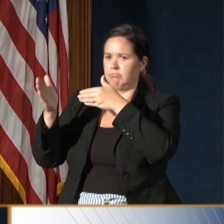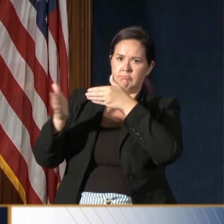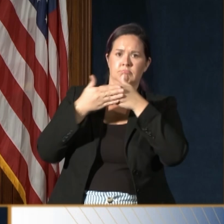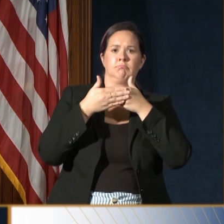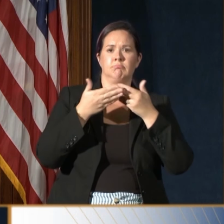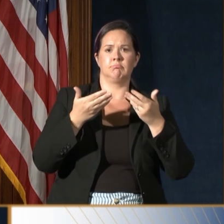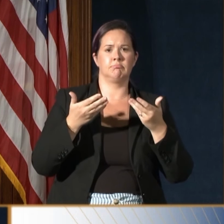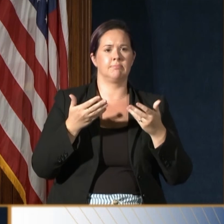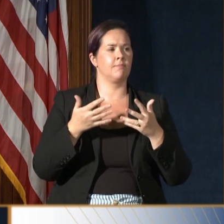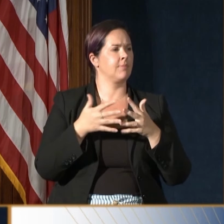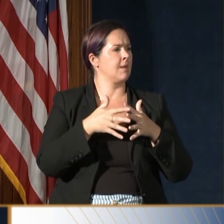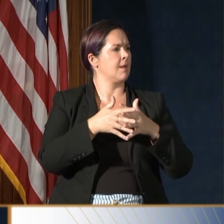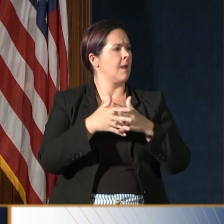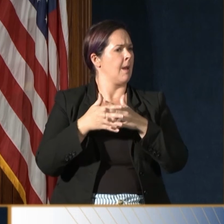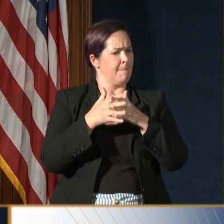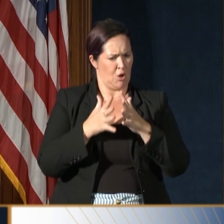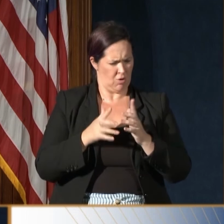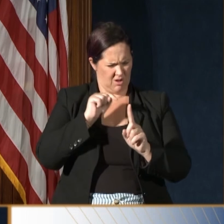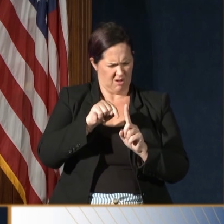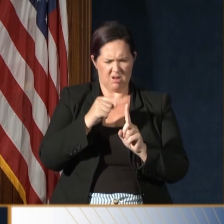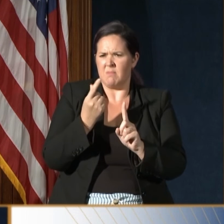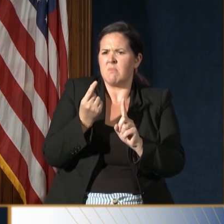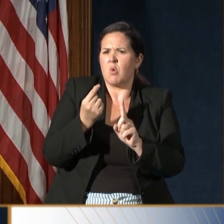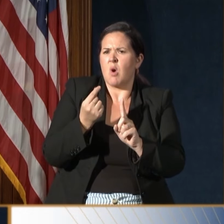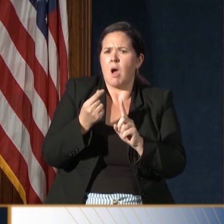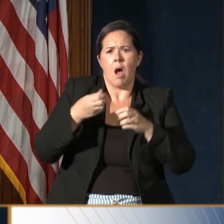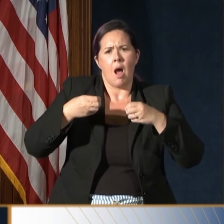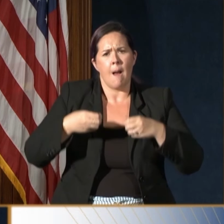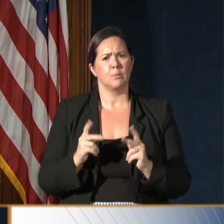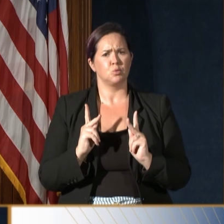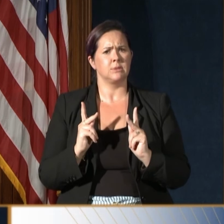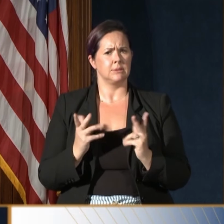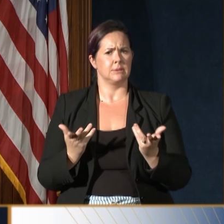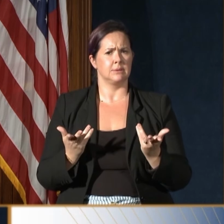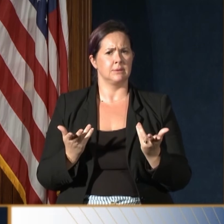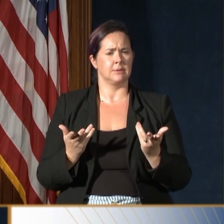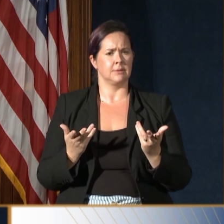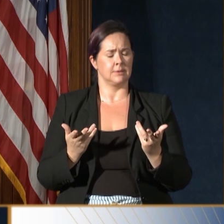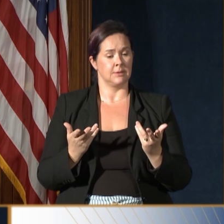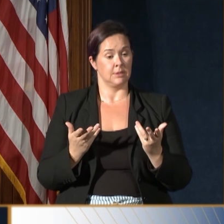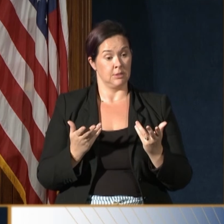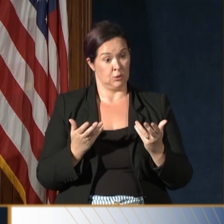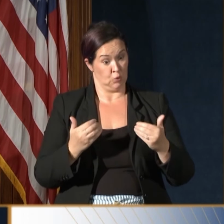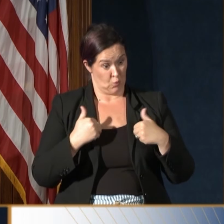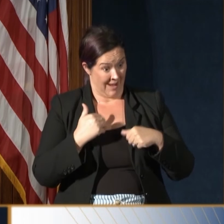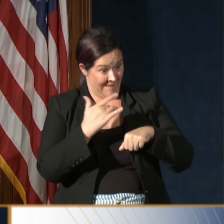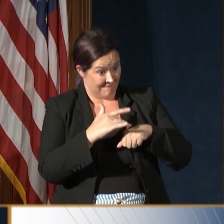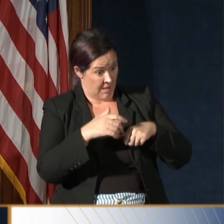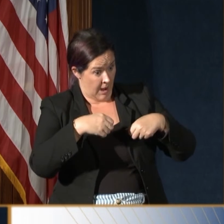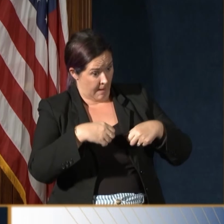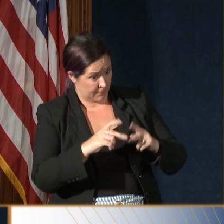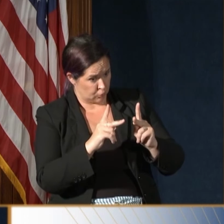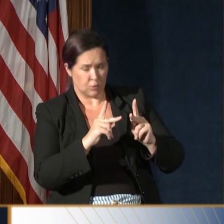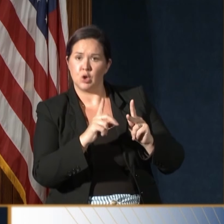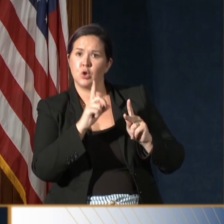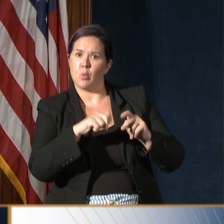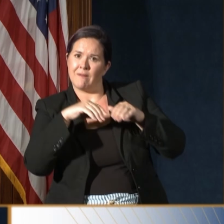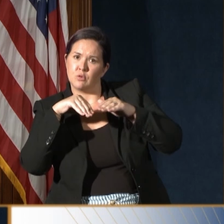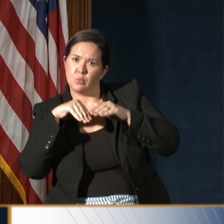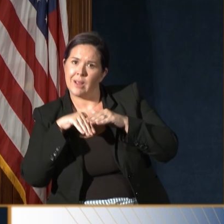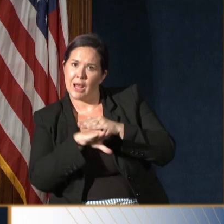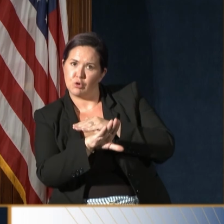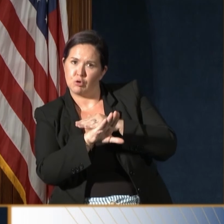America, of course, is about opportunity. To have opportunity, you have to enter, whatever that is